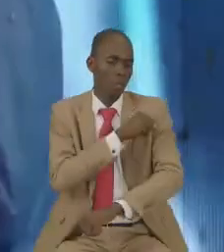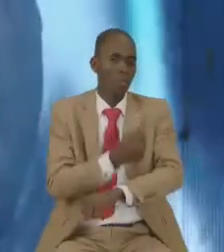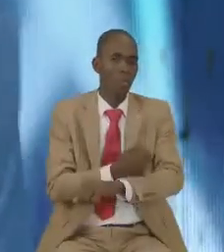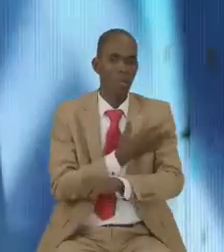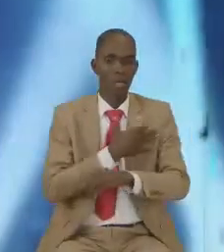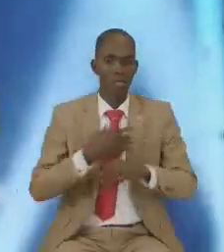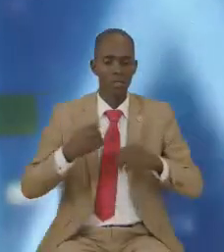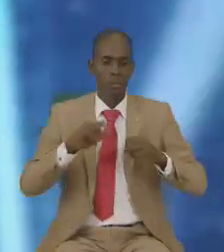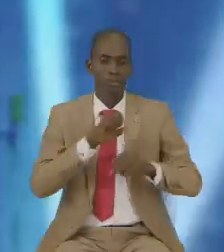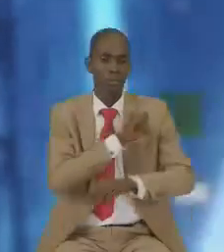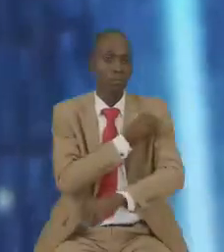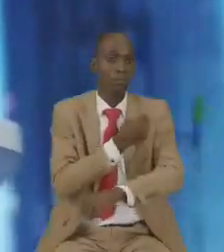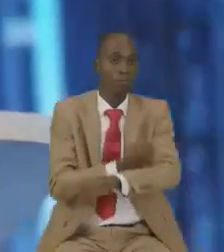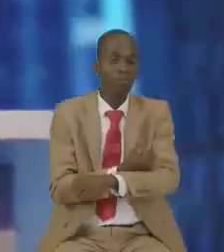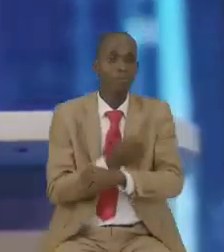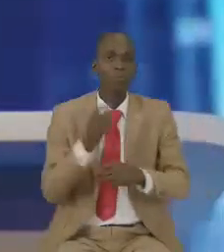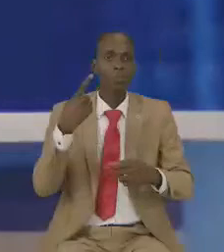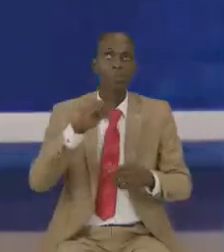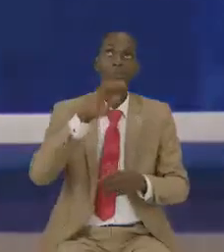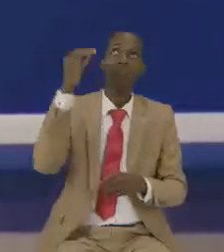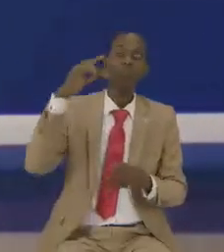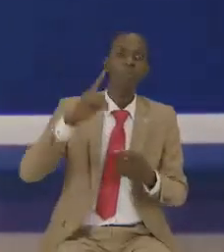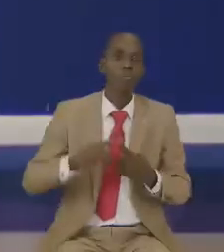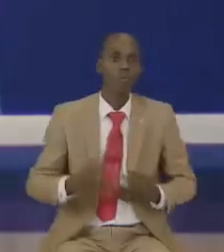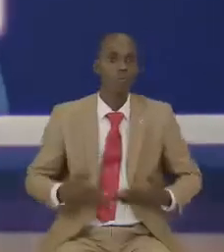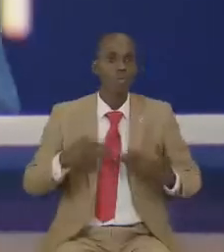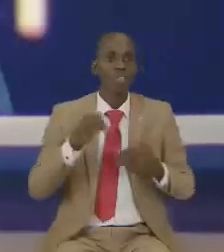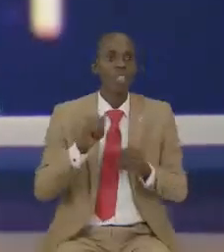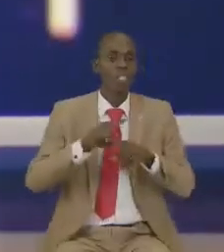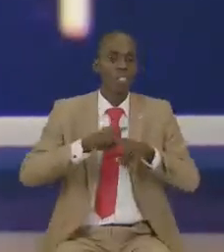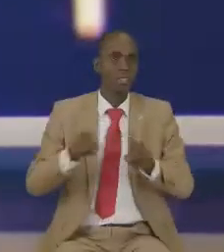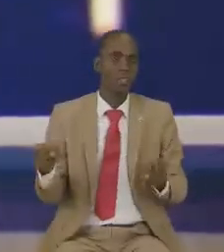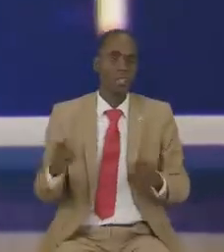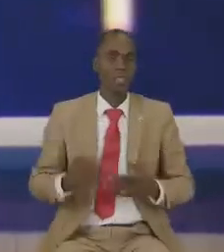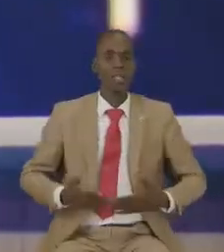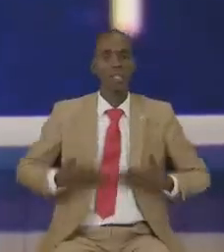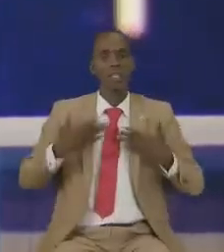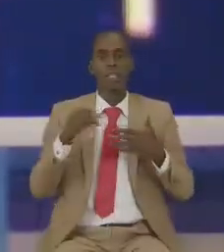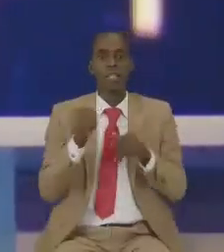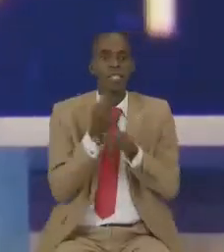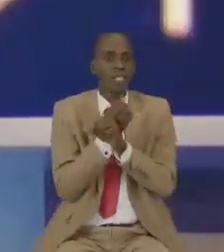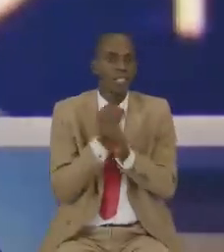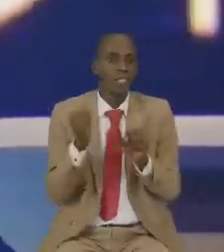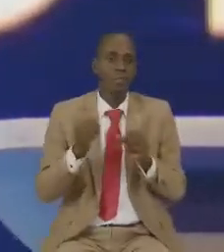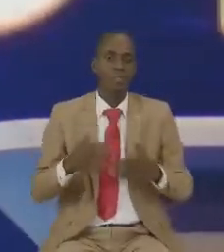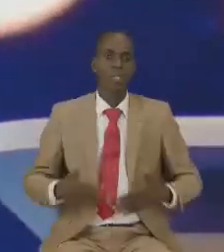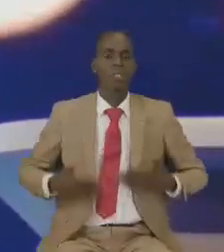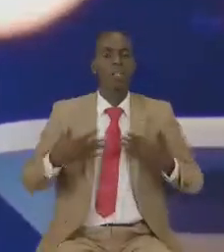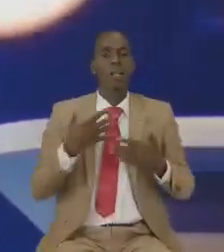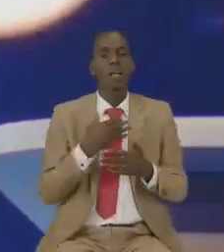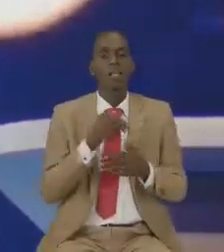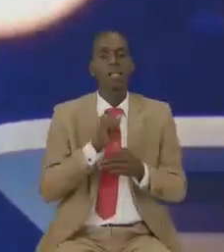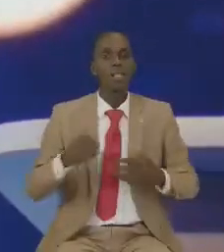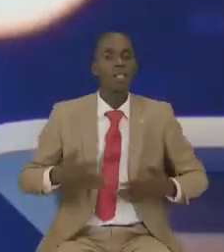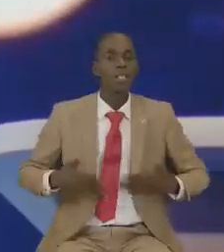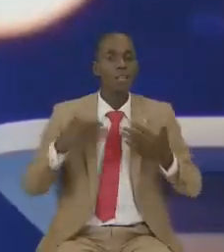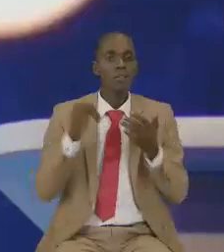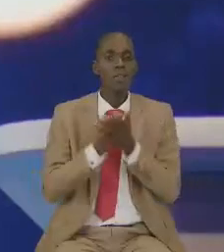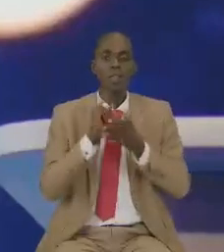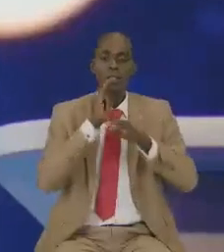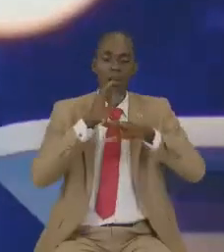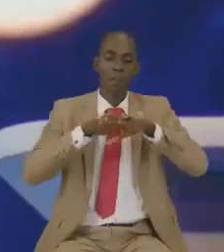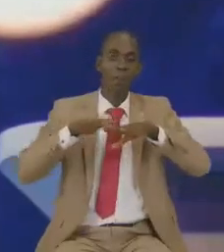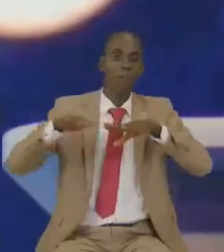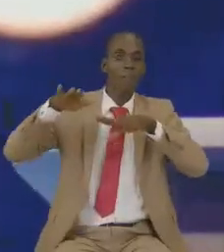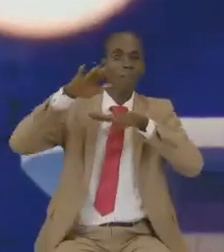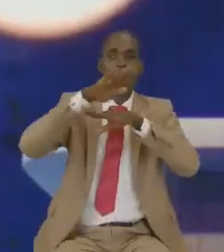and the grace to live a different life, a saved life, and a life above